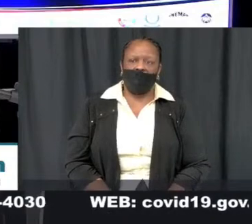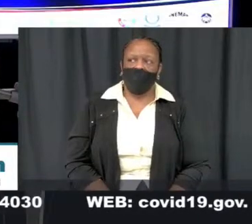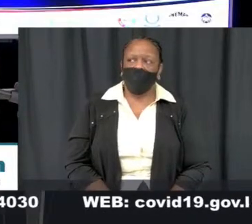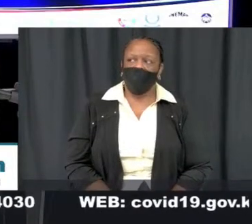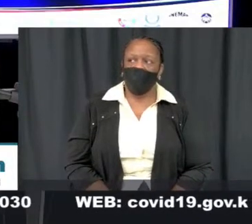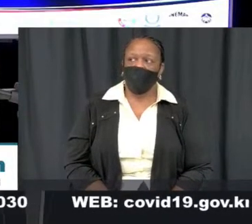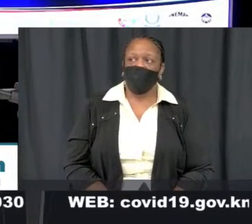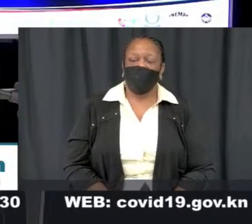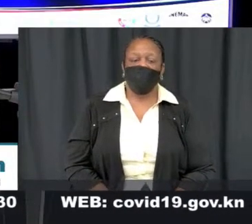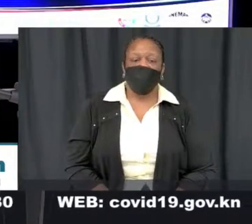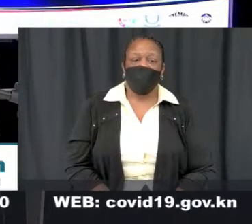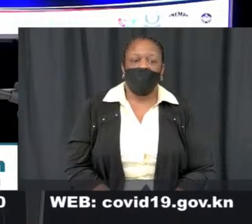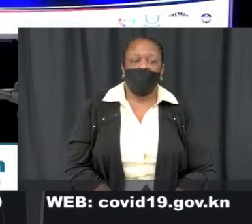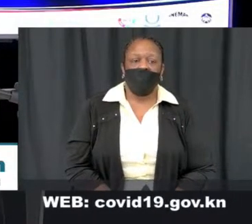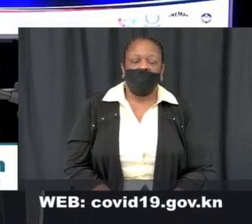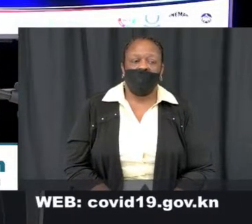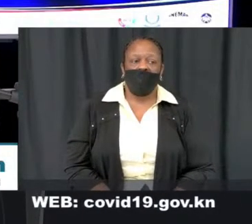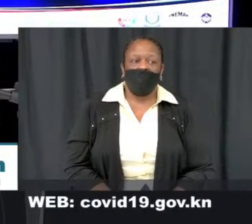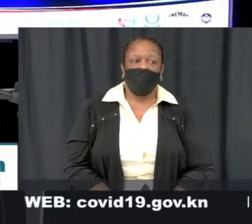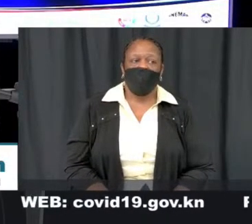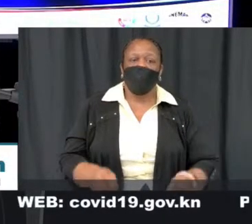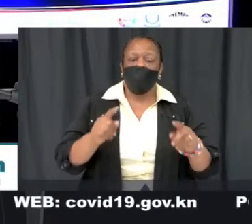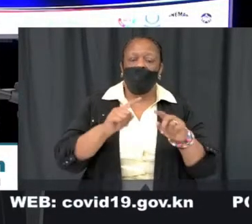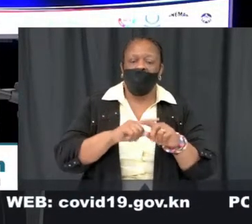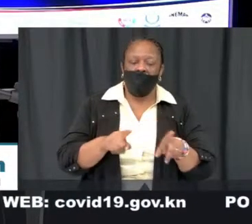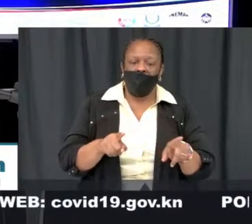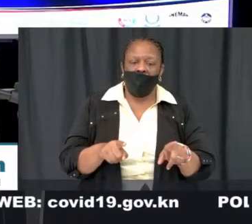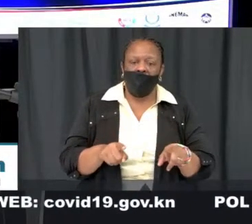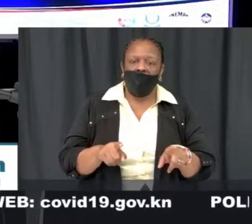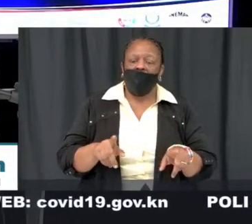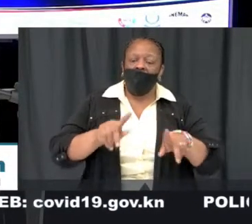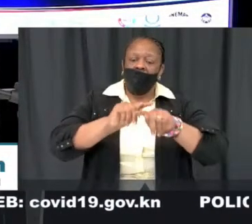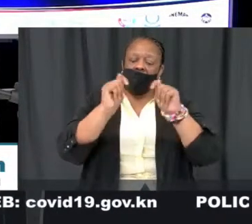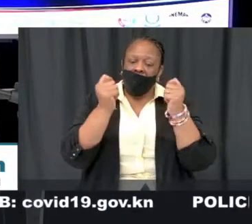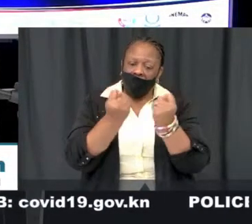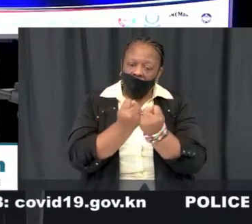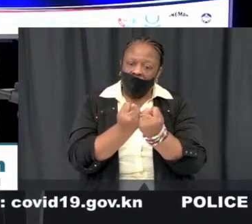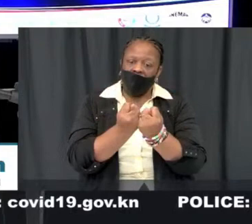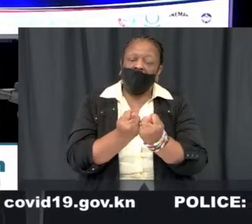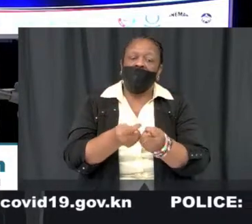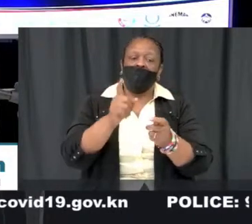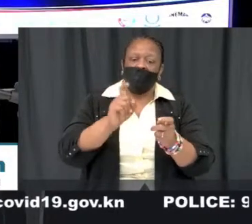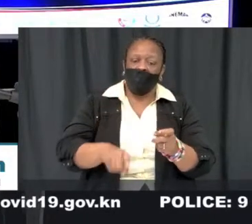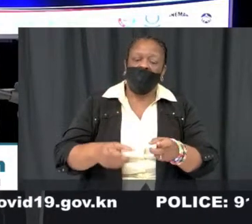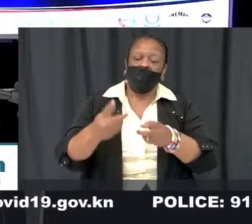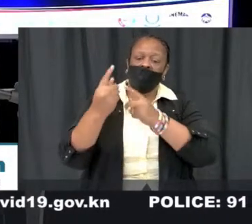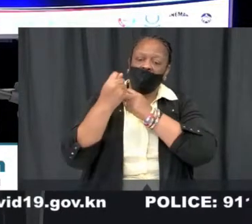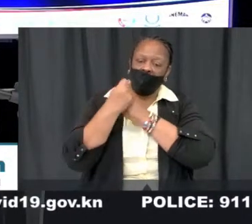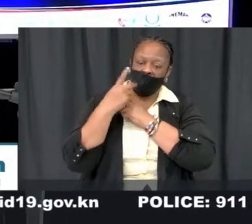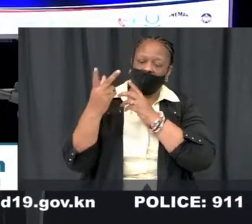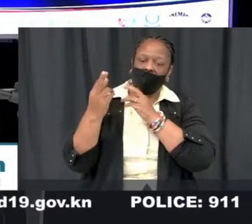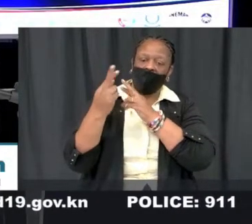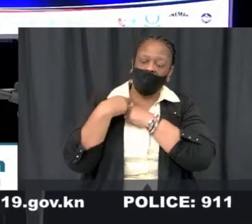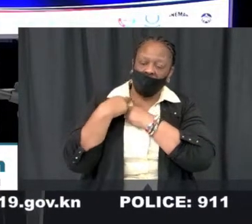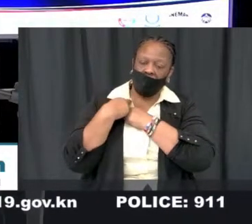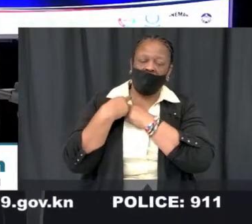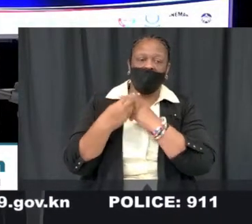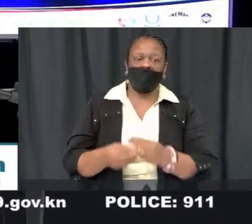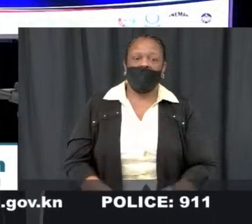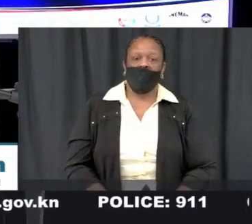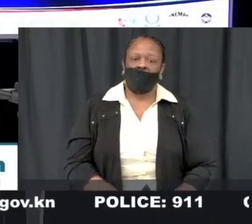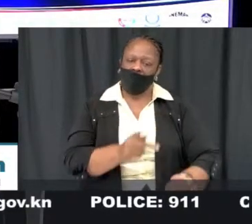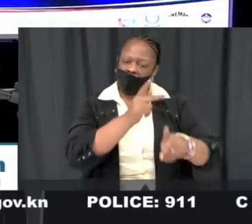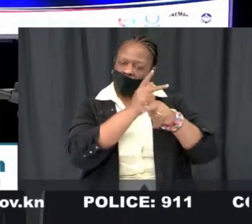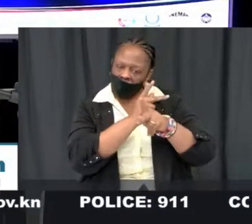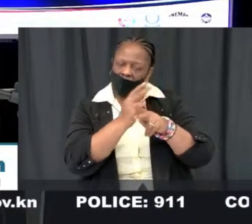leading a team, you take responsibility. You have to be out there to protect your team. And I have to protect the